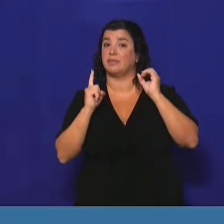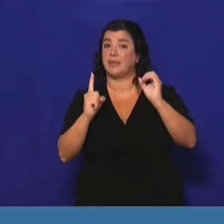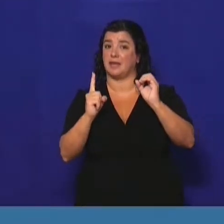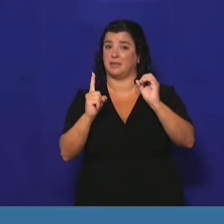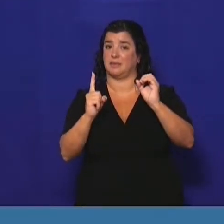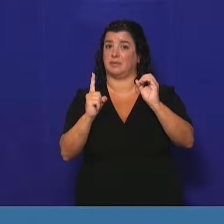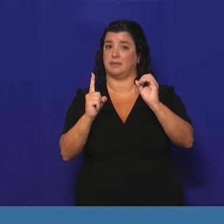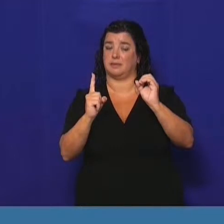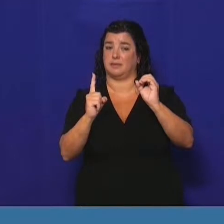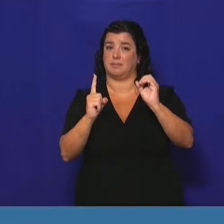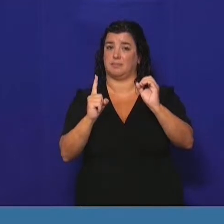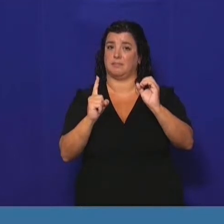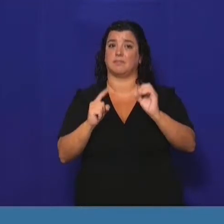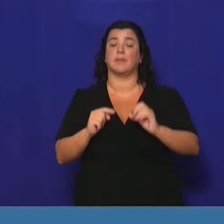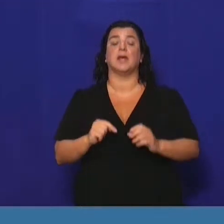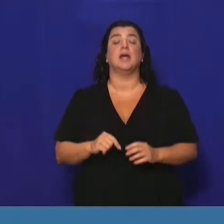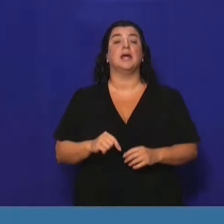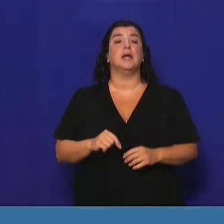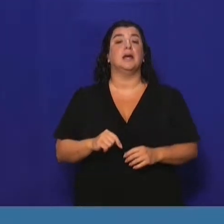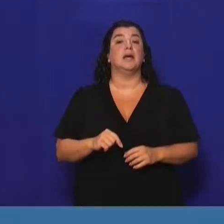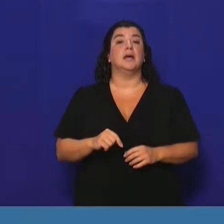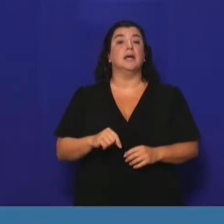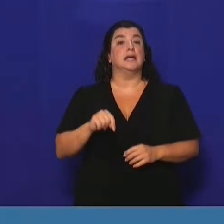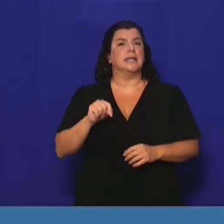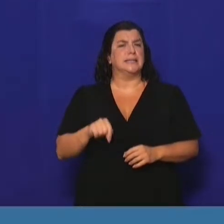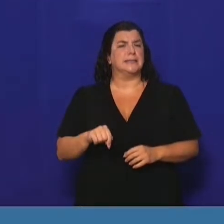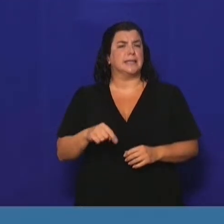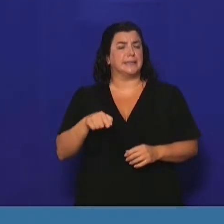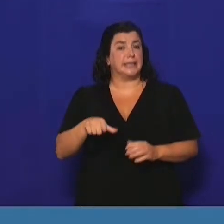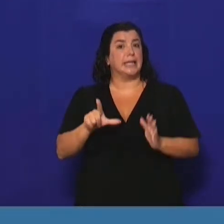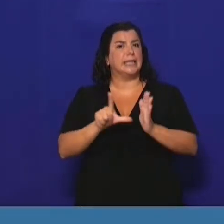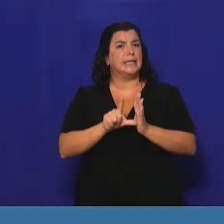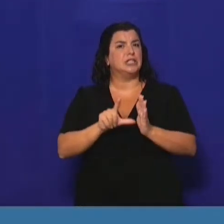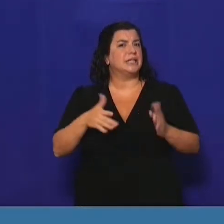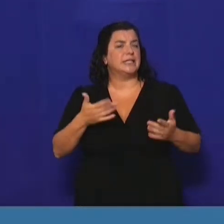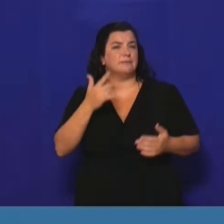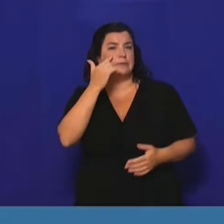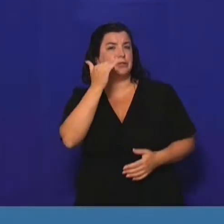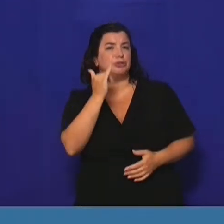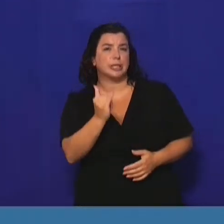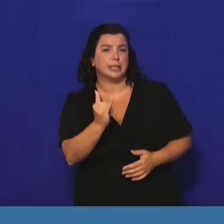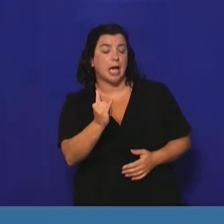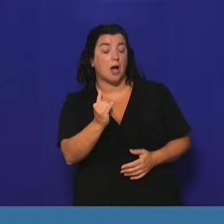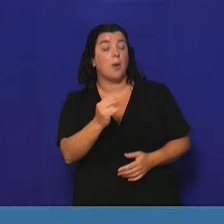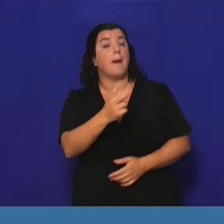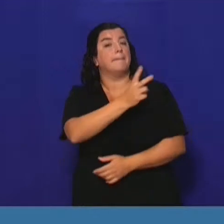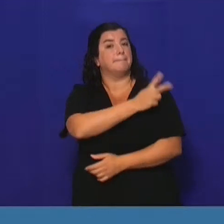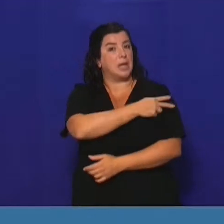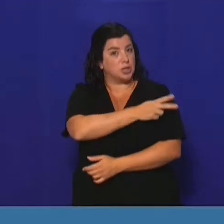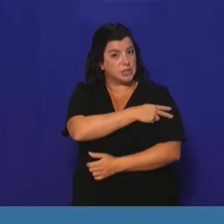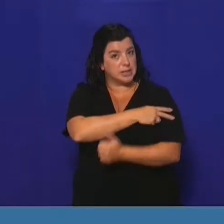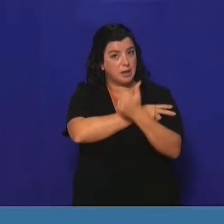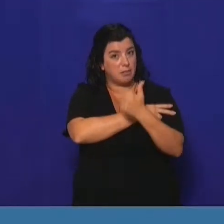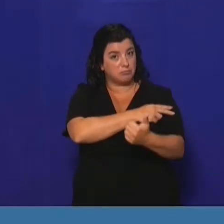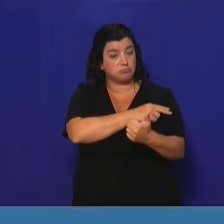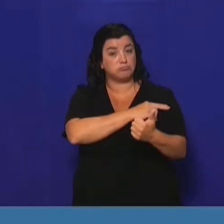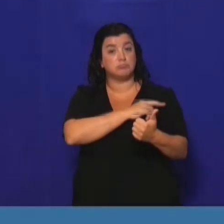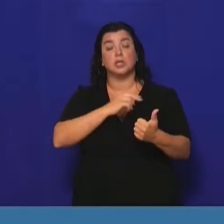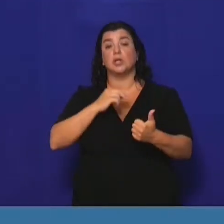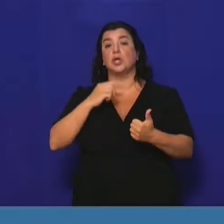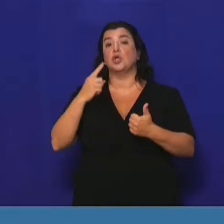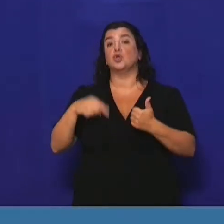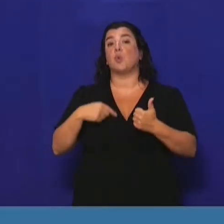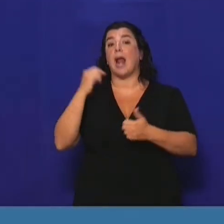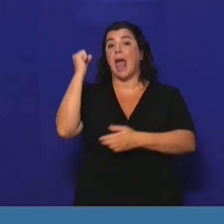10 persuni. U biex jinforzaw propju din il-liġi wkoll kemm il-Pulizija, l-Ispetturi, l-Environmental